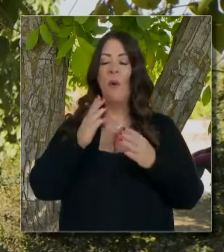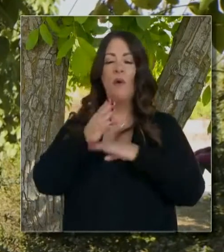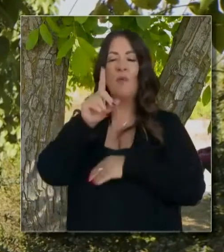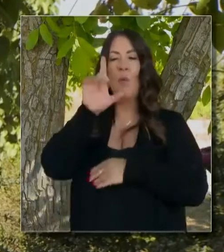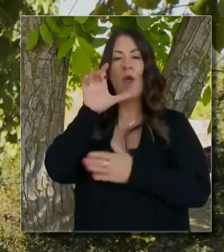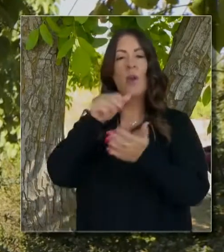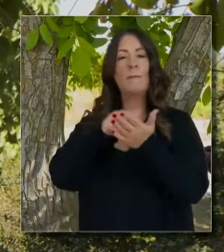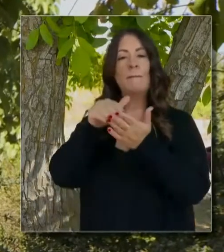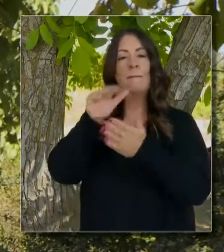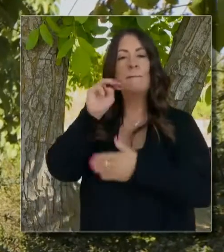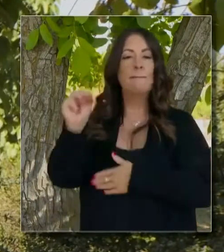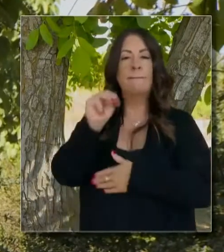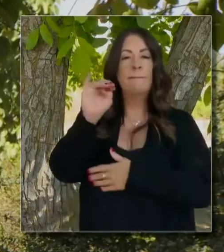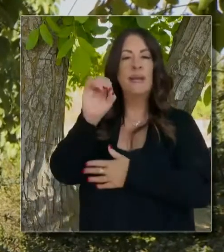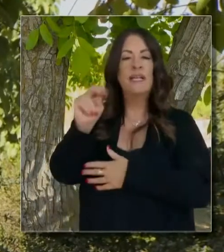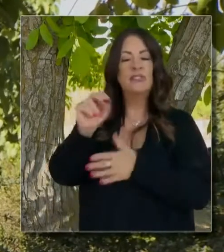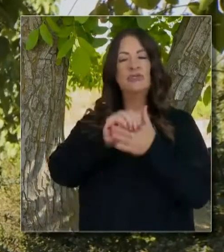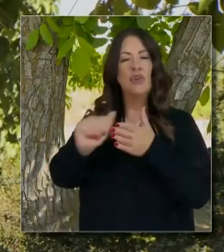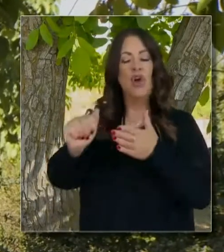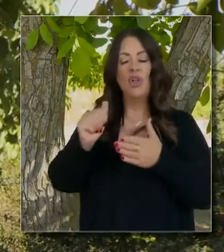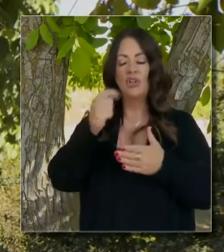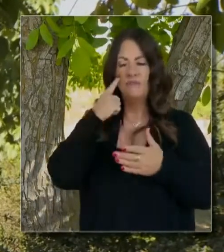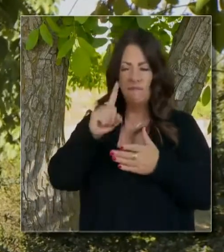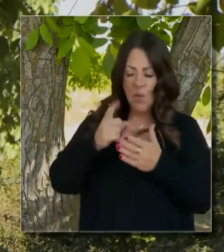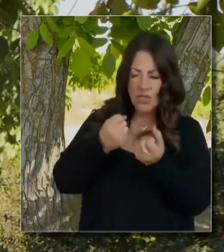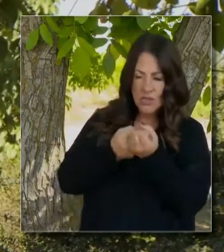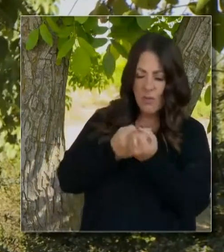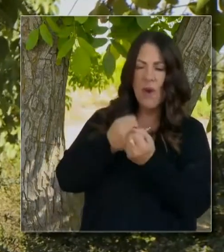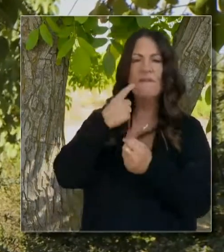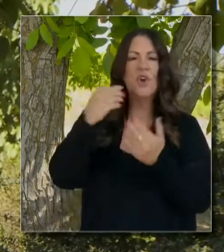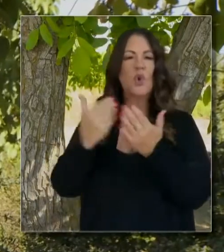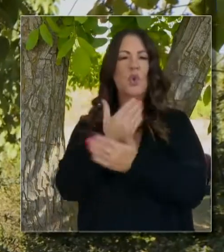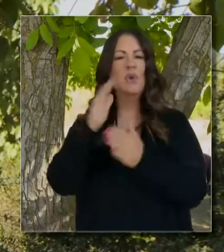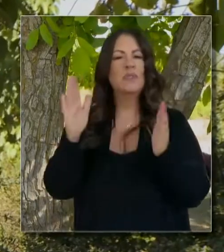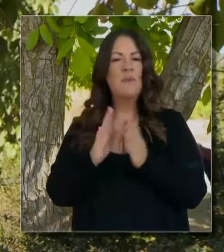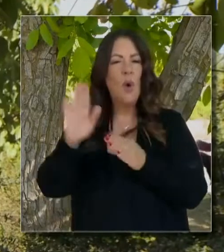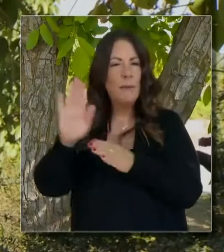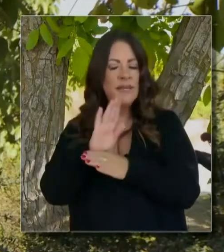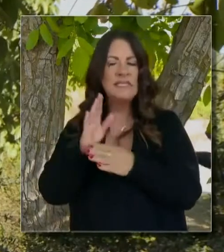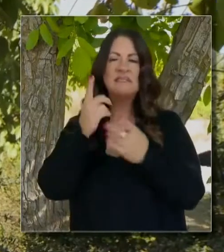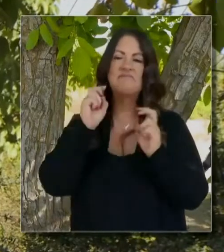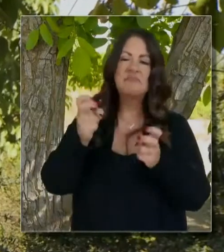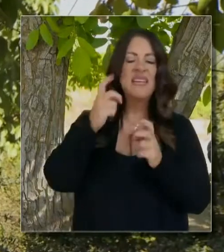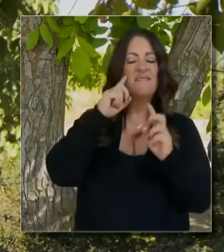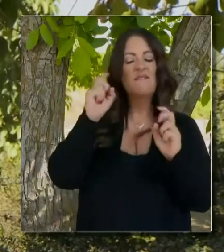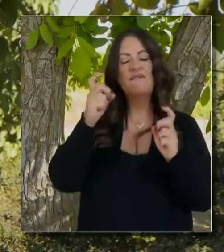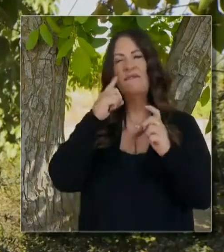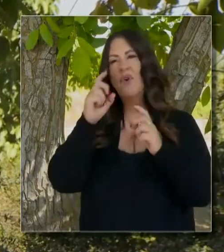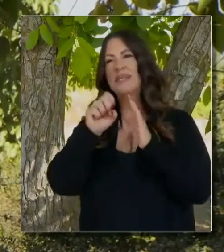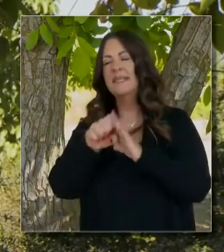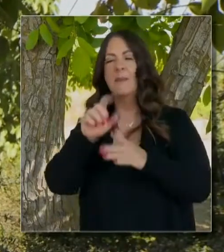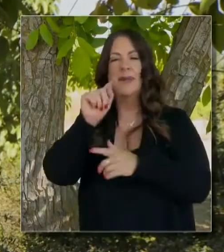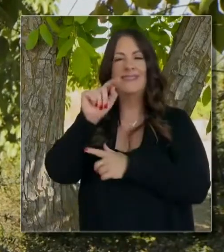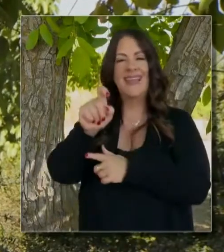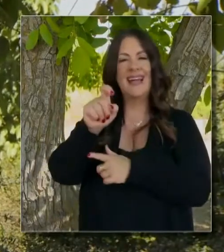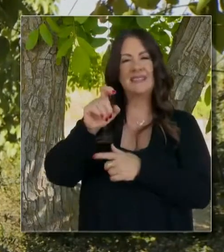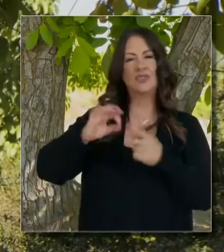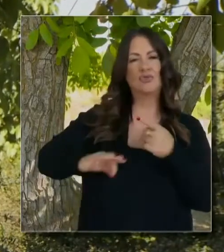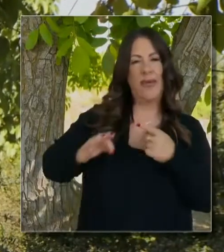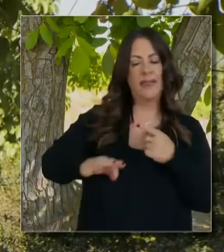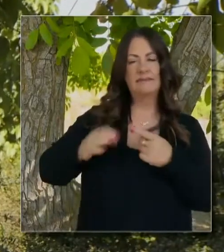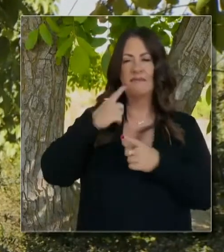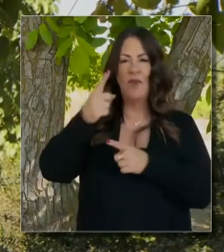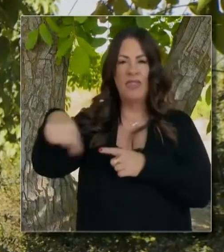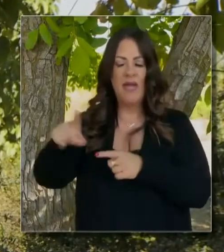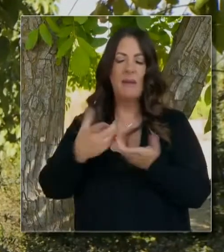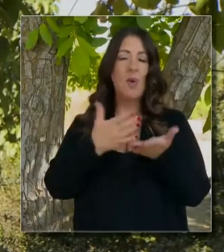million of budgetary support for new small business tax credits, hiring tax credits in the state, the waiving